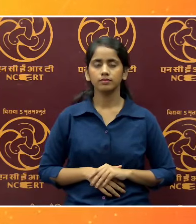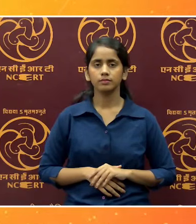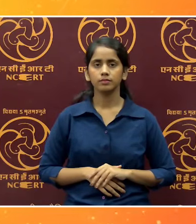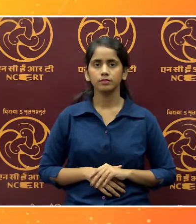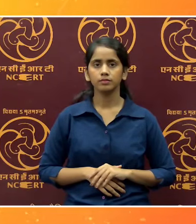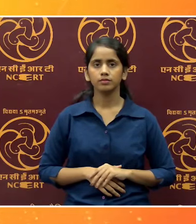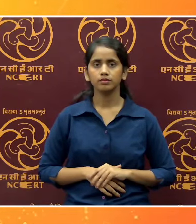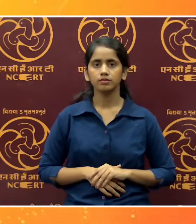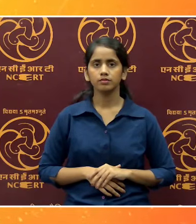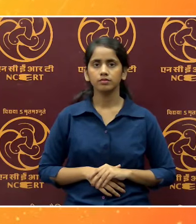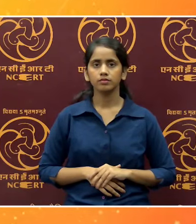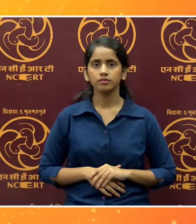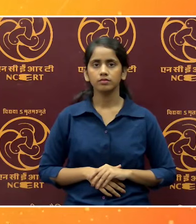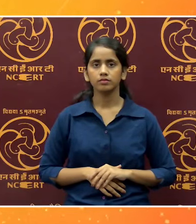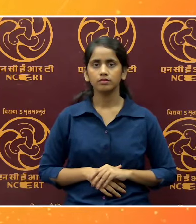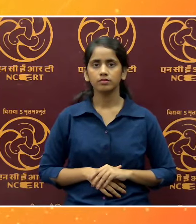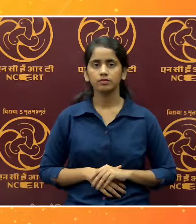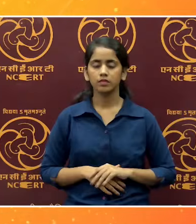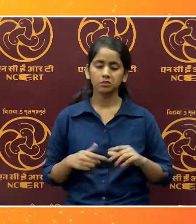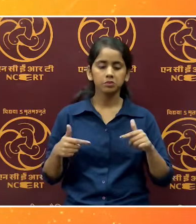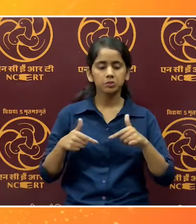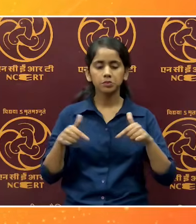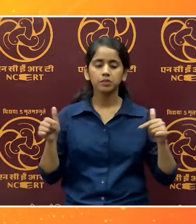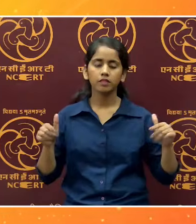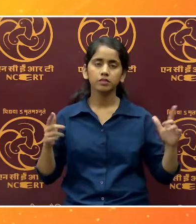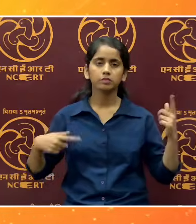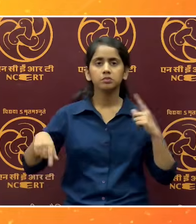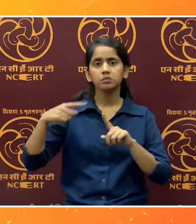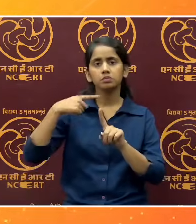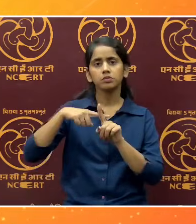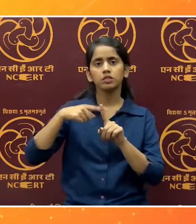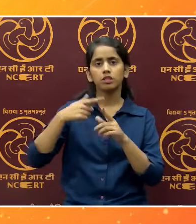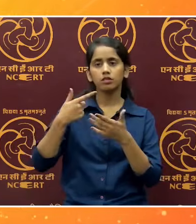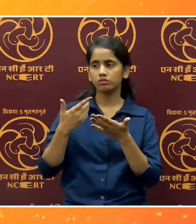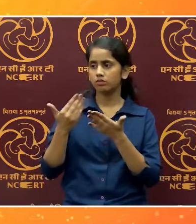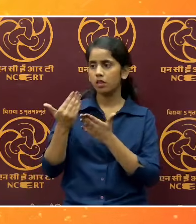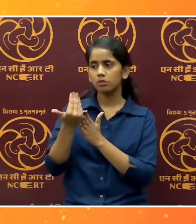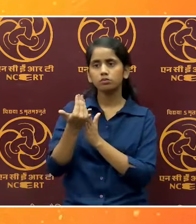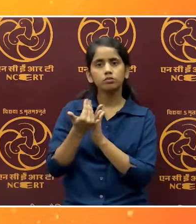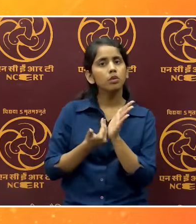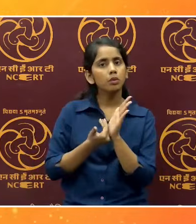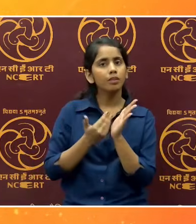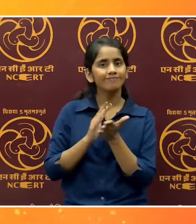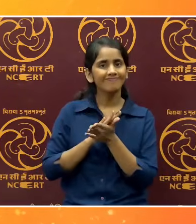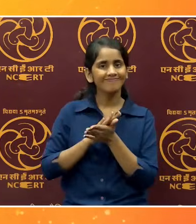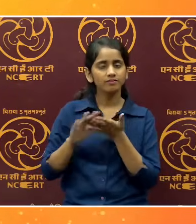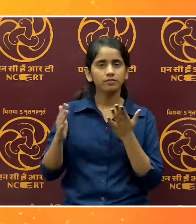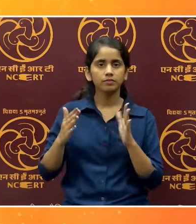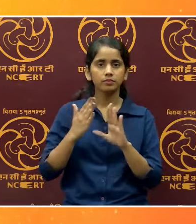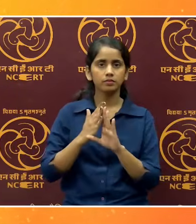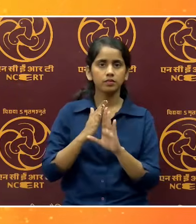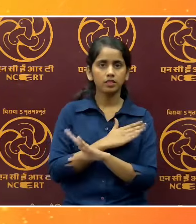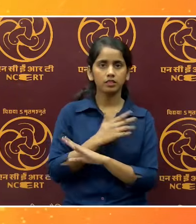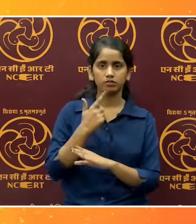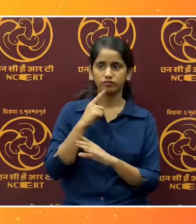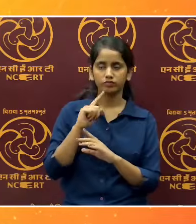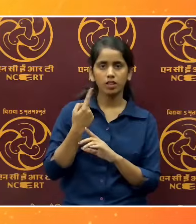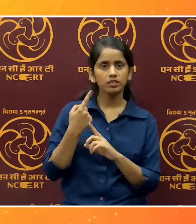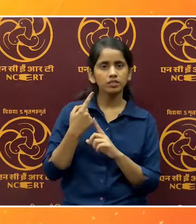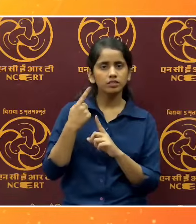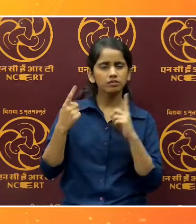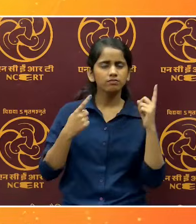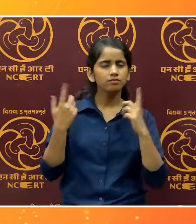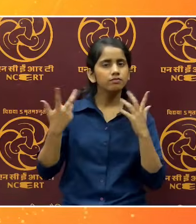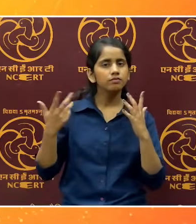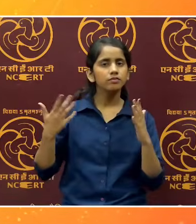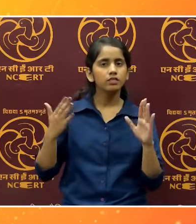dth.class5@ciet.nic.in, being flashed on your screens. So, with this we are wrapping up our particular program, and ma'am, I really think that we